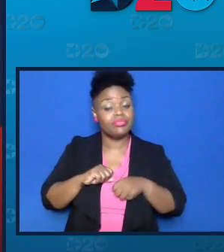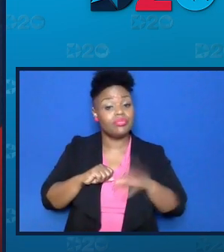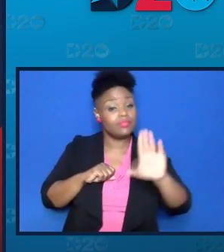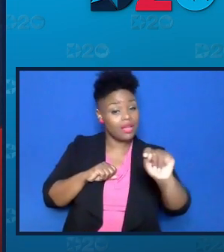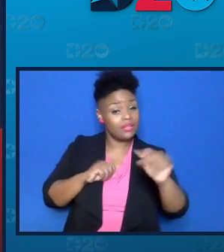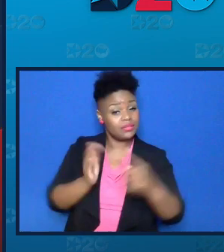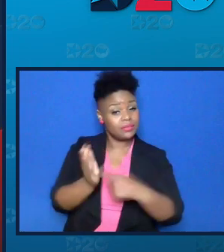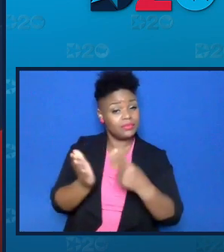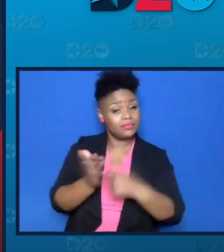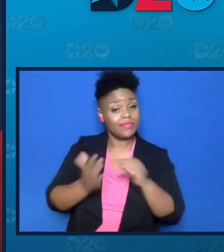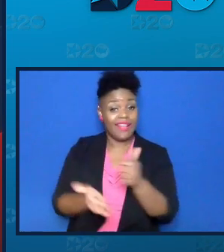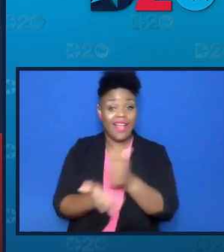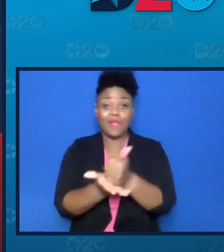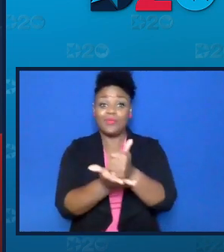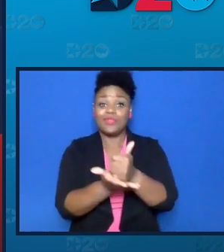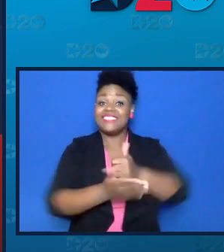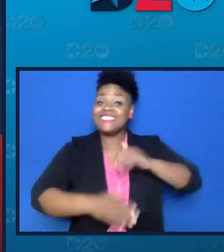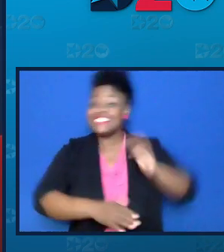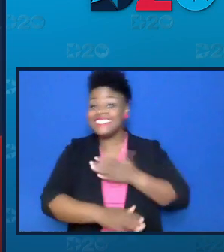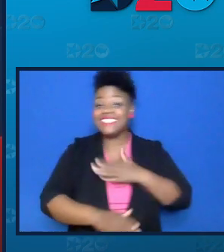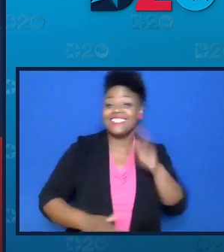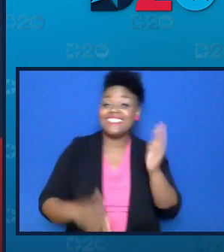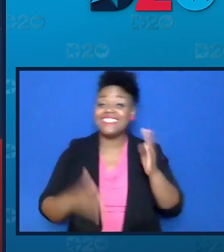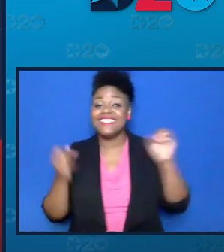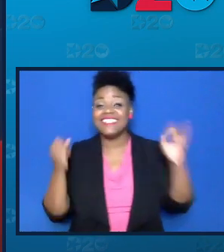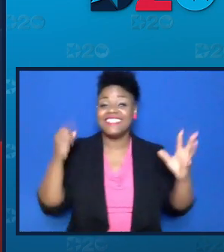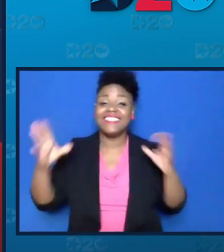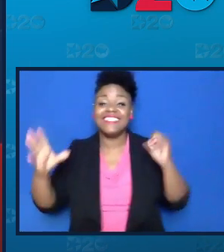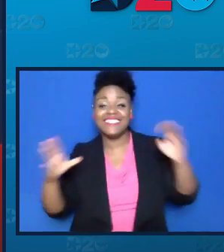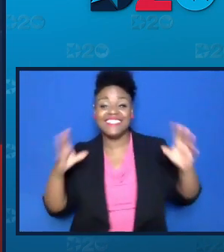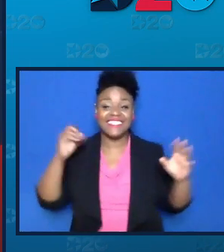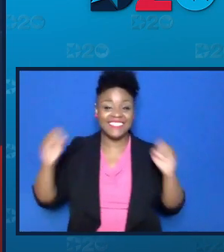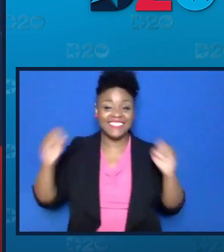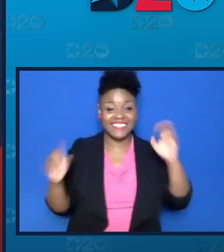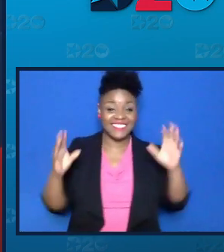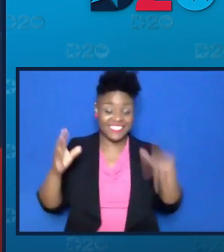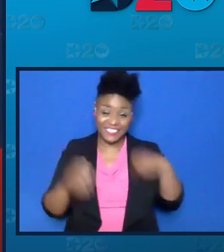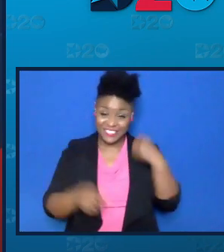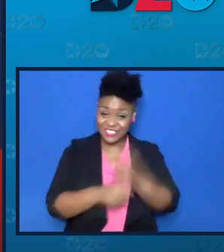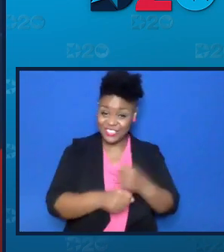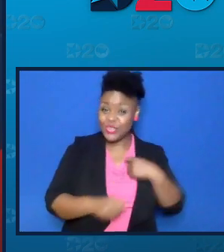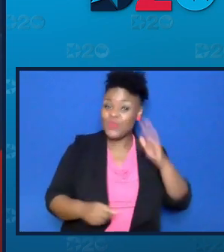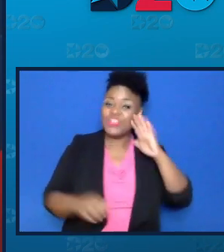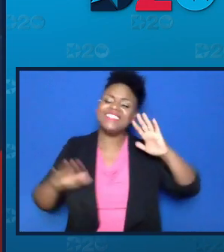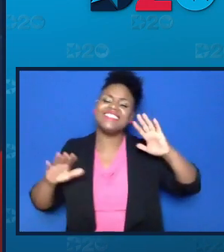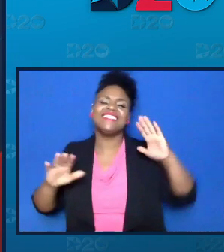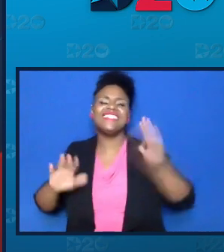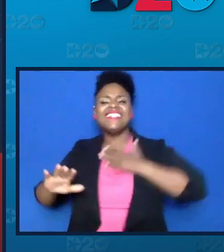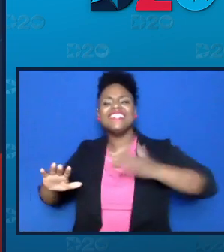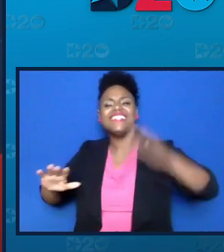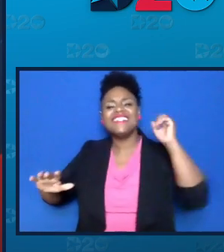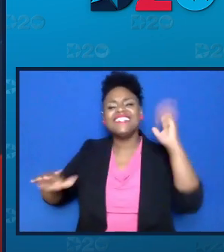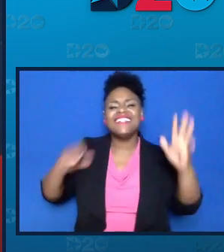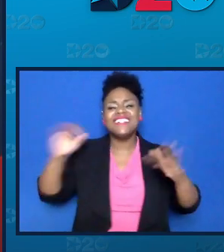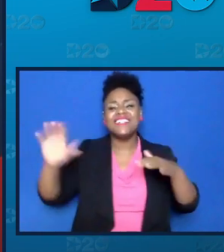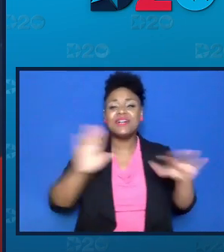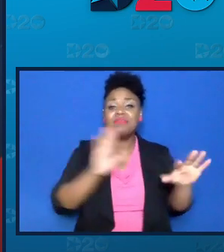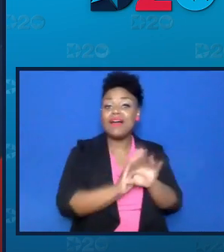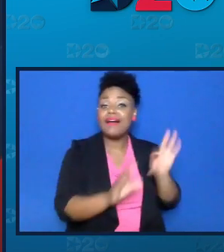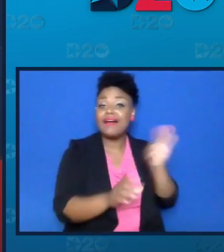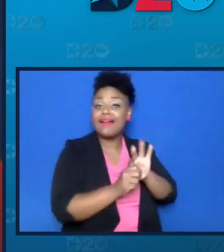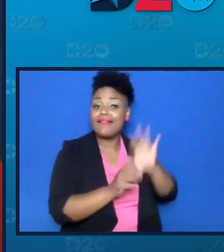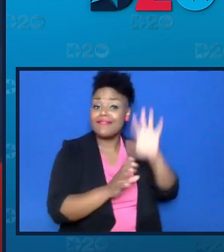the mountaintops. And this year, we're gonna sing. This year, we're gonna elect a president who's honest, experienced,